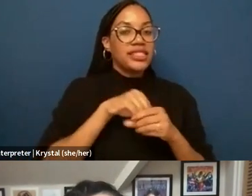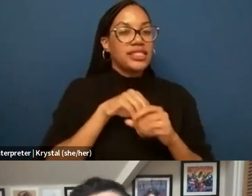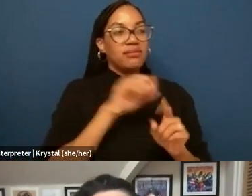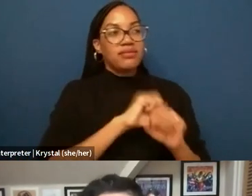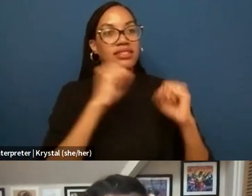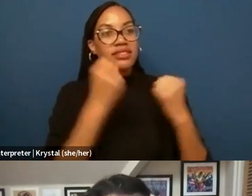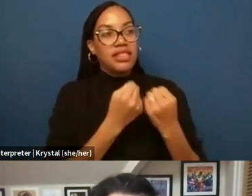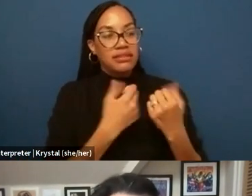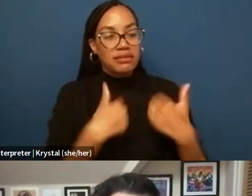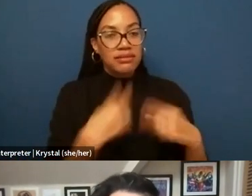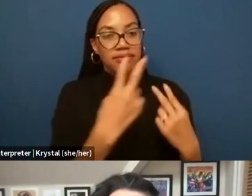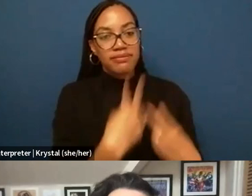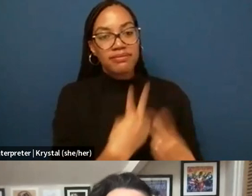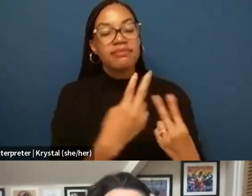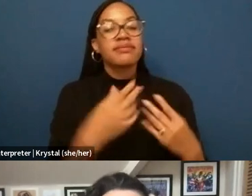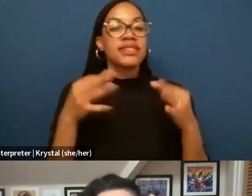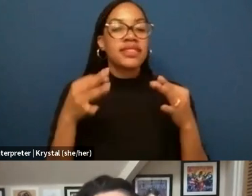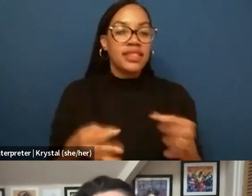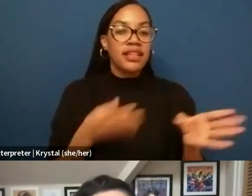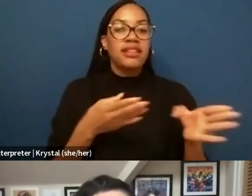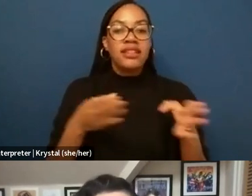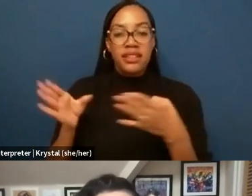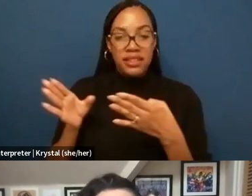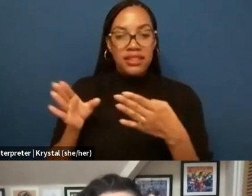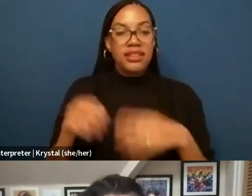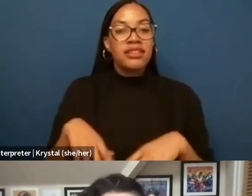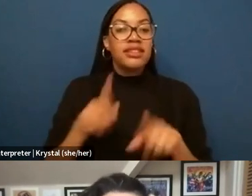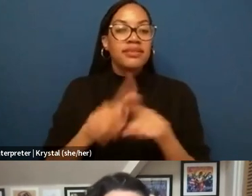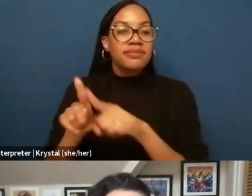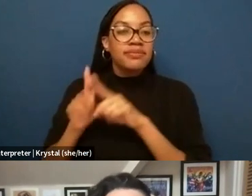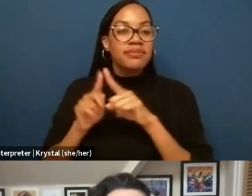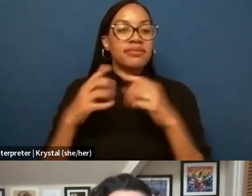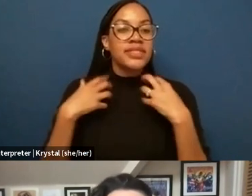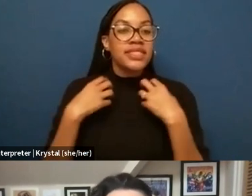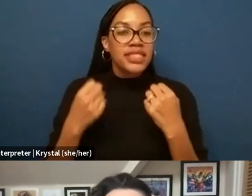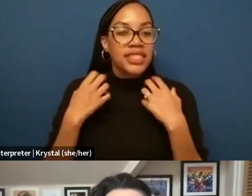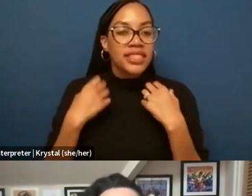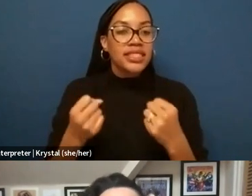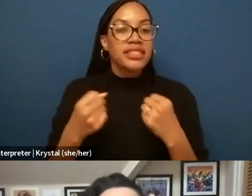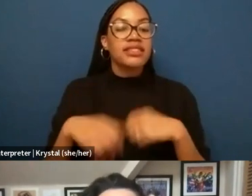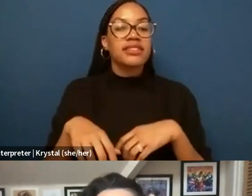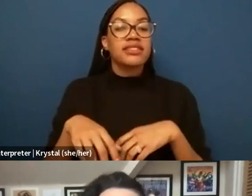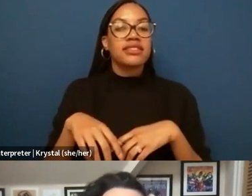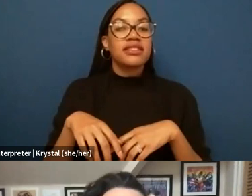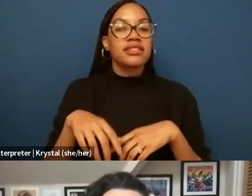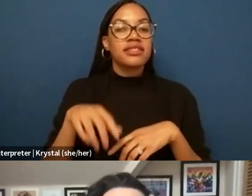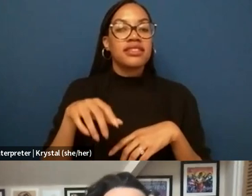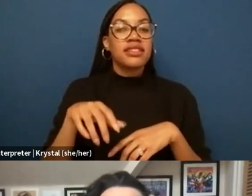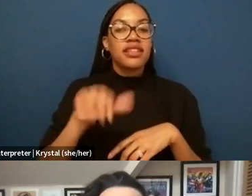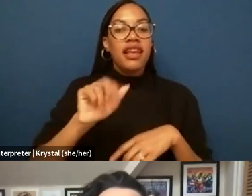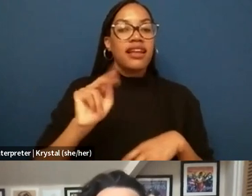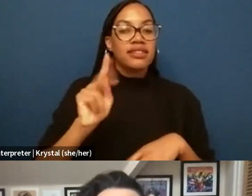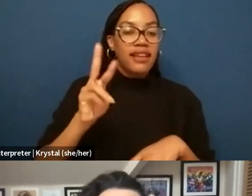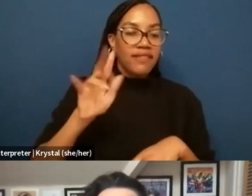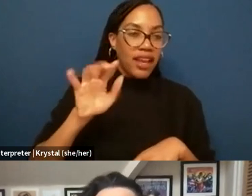work and healing justice work. And those are ones that I'm firmly planted in right now, even though they're all